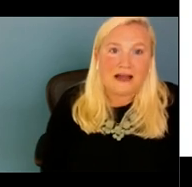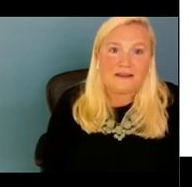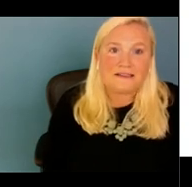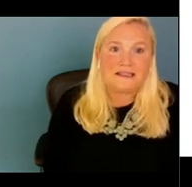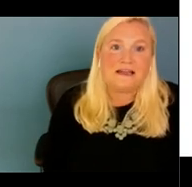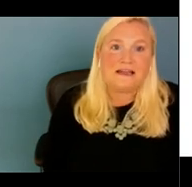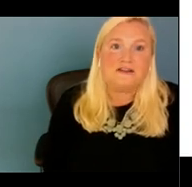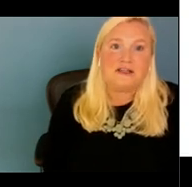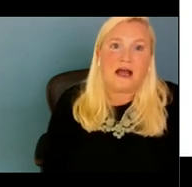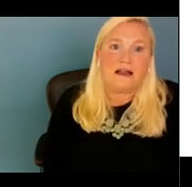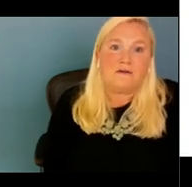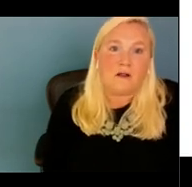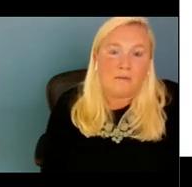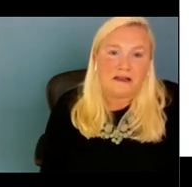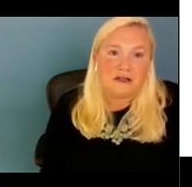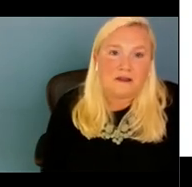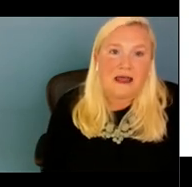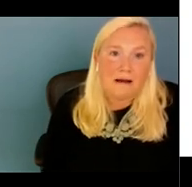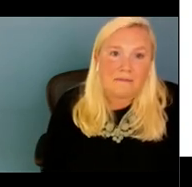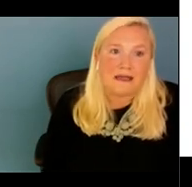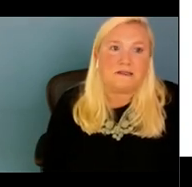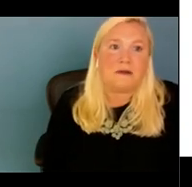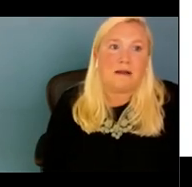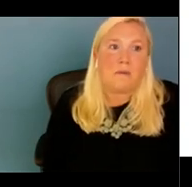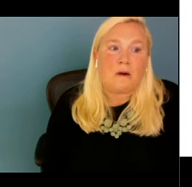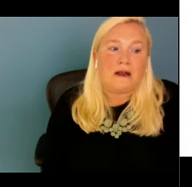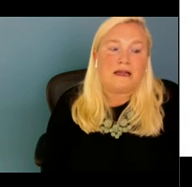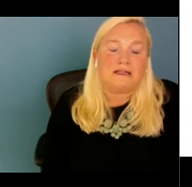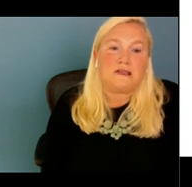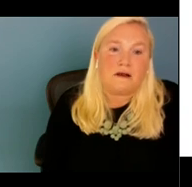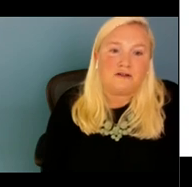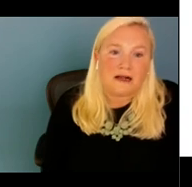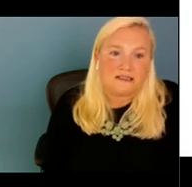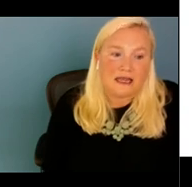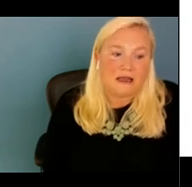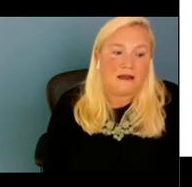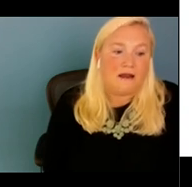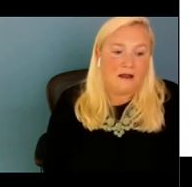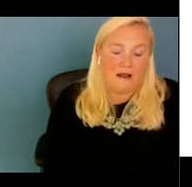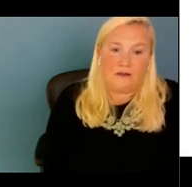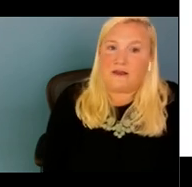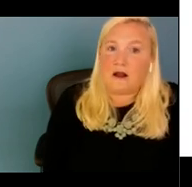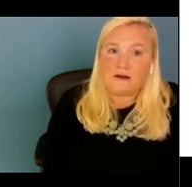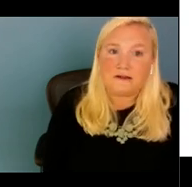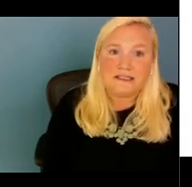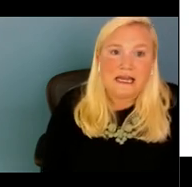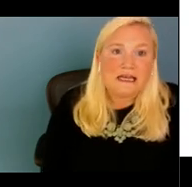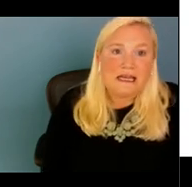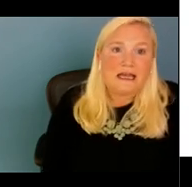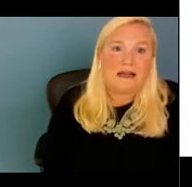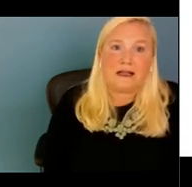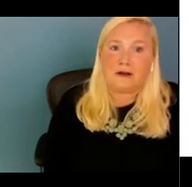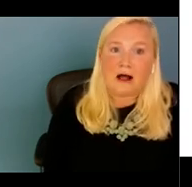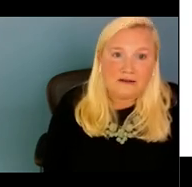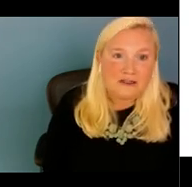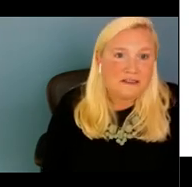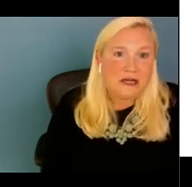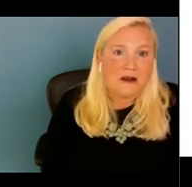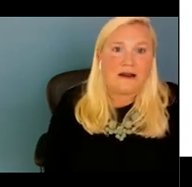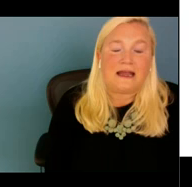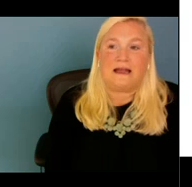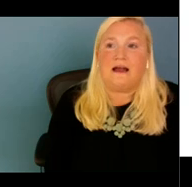your partners at this stage and collaboration with them is really important. And so addressing their understanding,